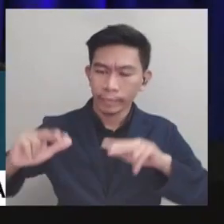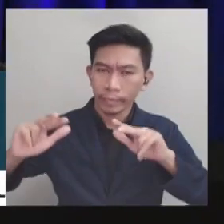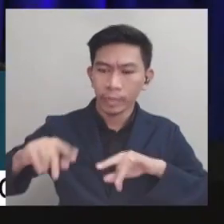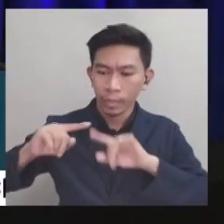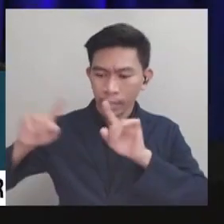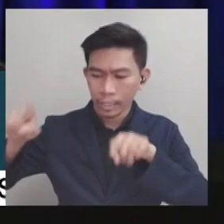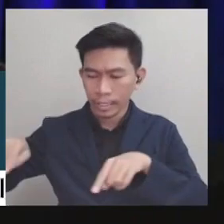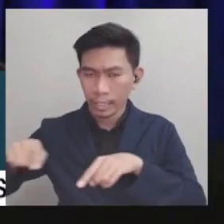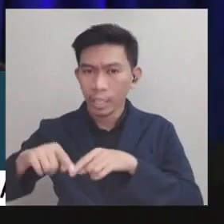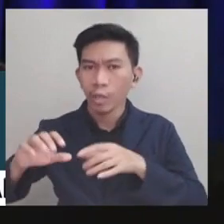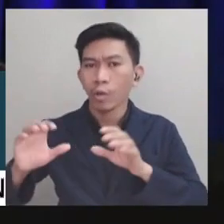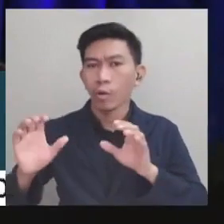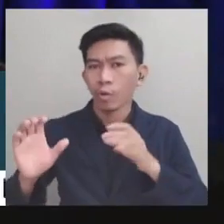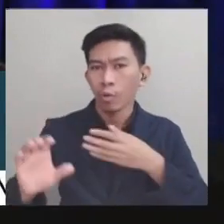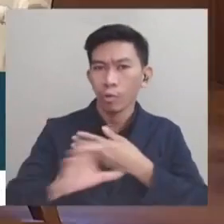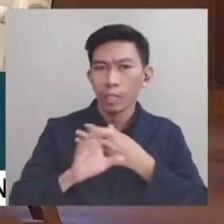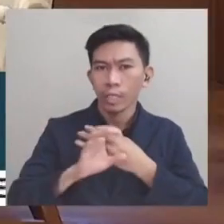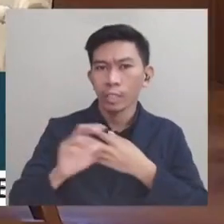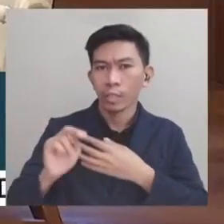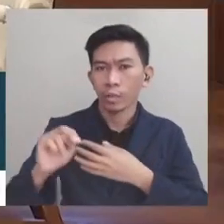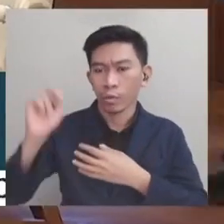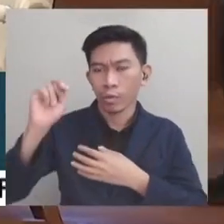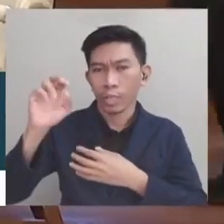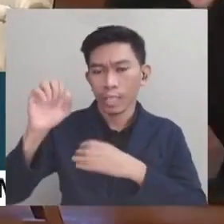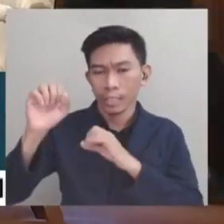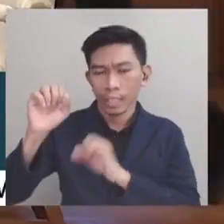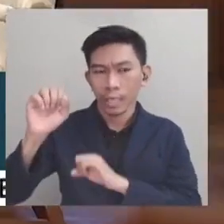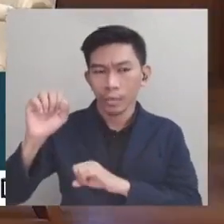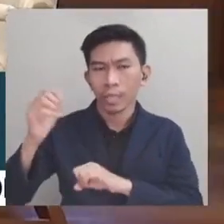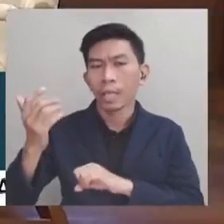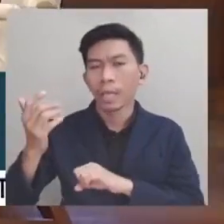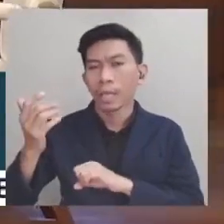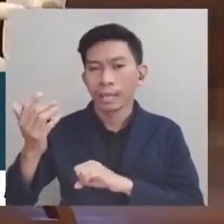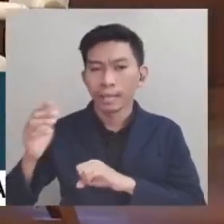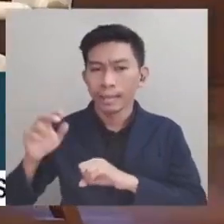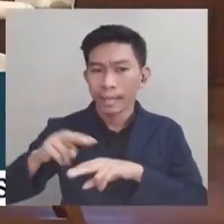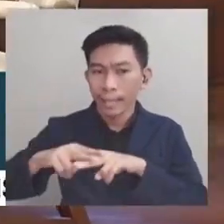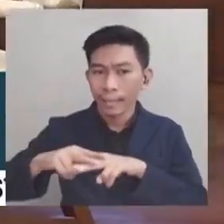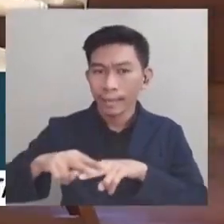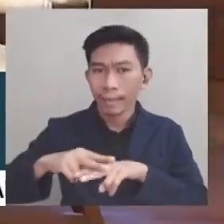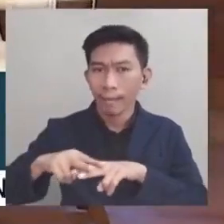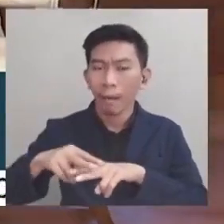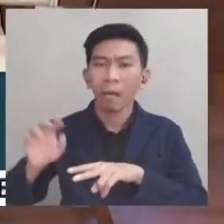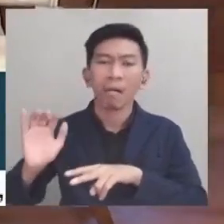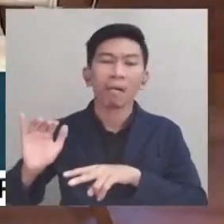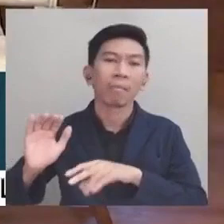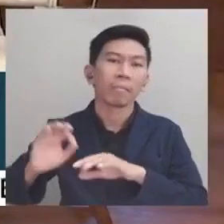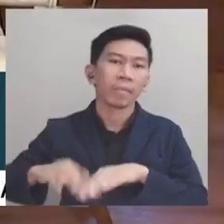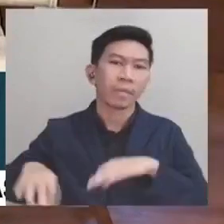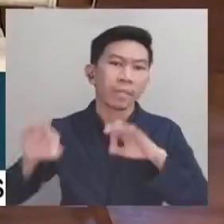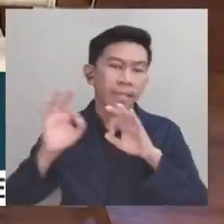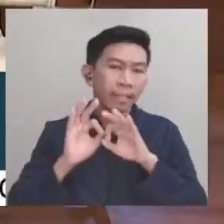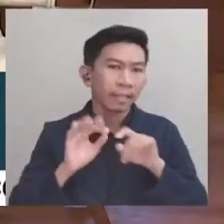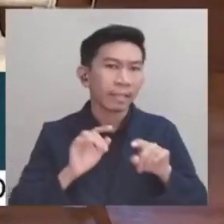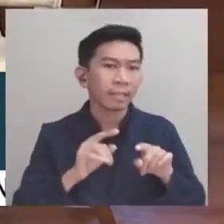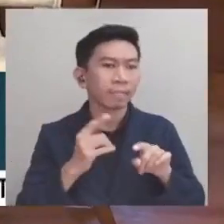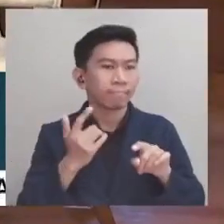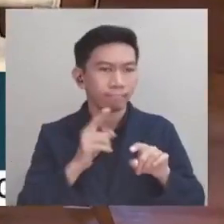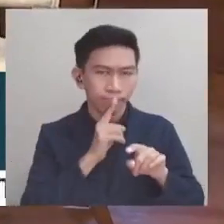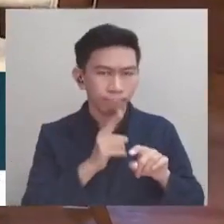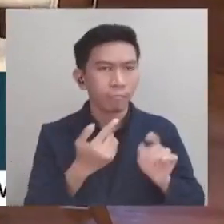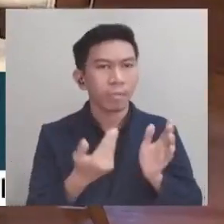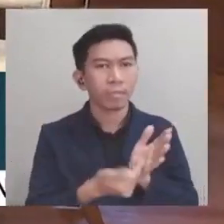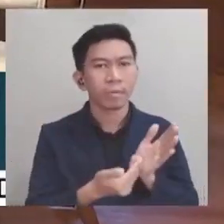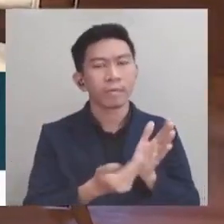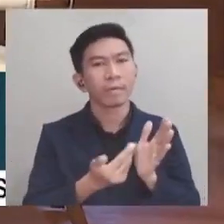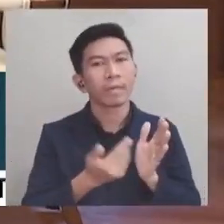under the North-South Commuter Railway as important, as this demonstrates the government's commitment to provide a more efficient and